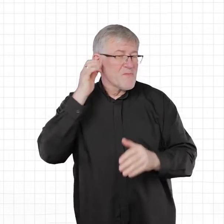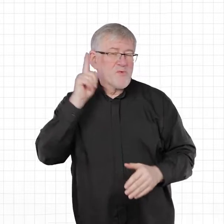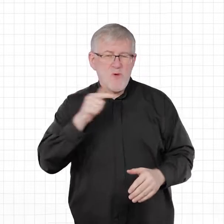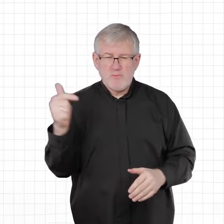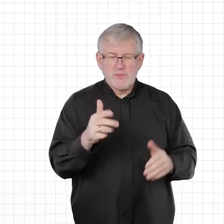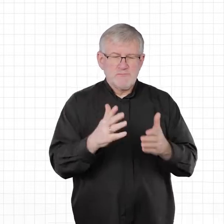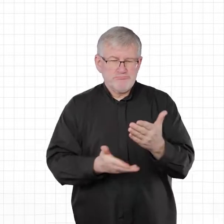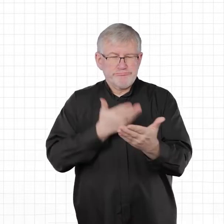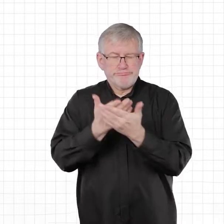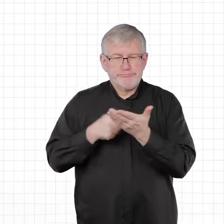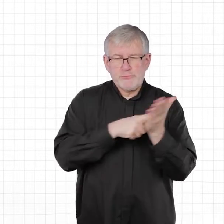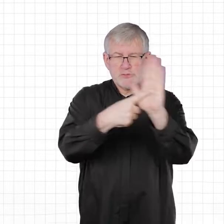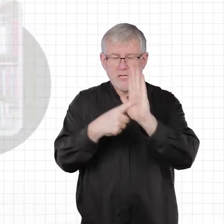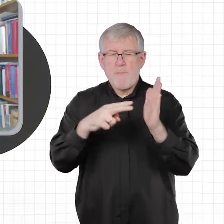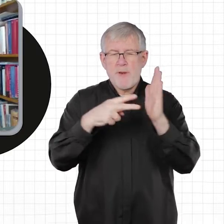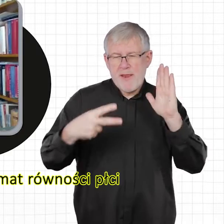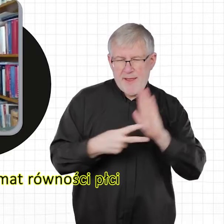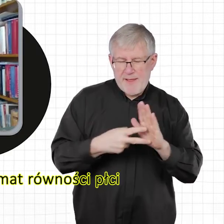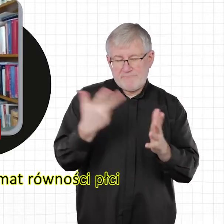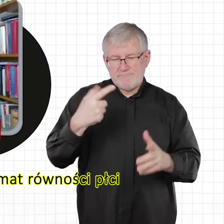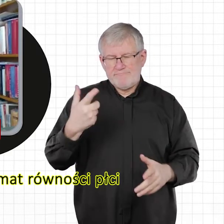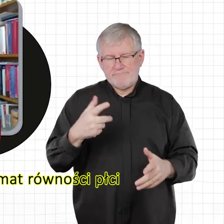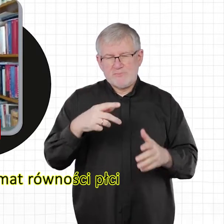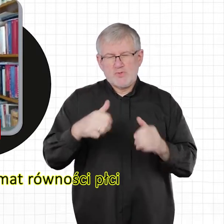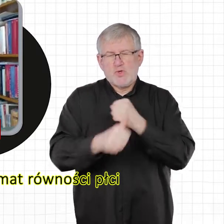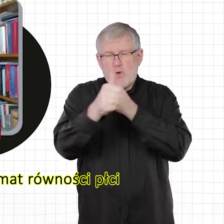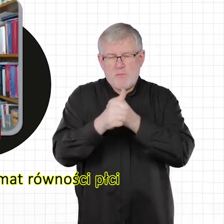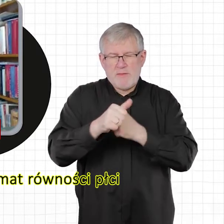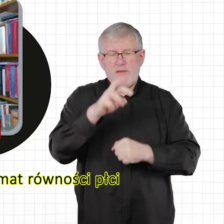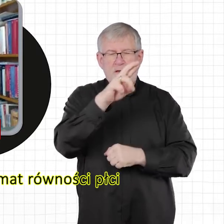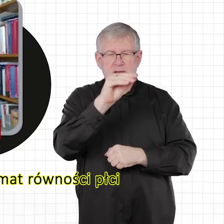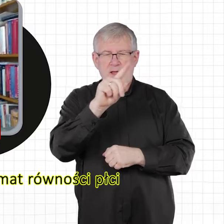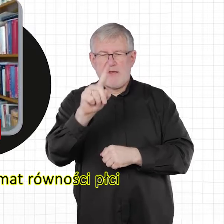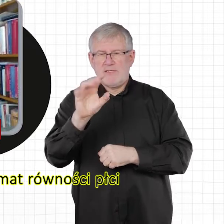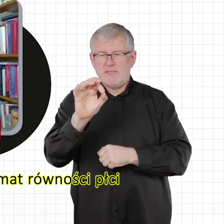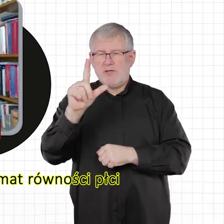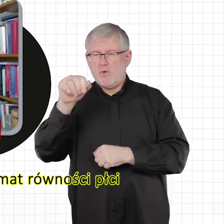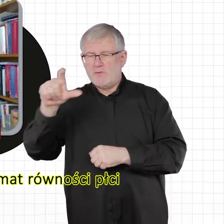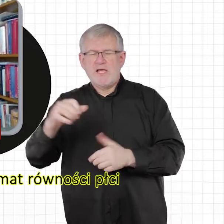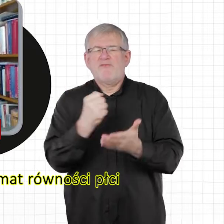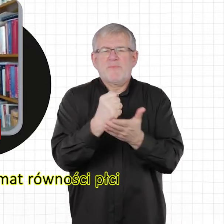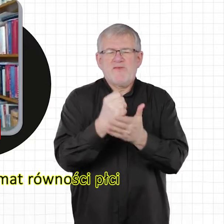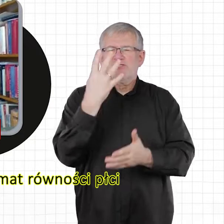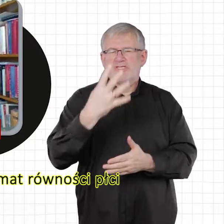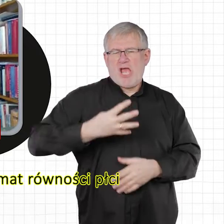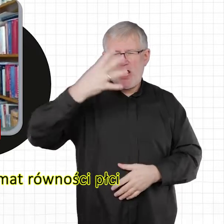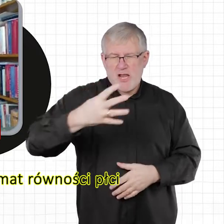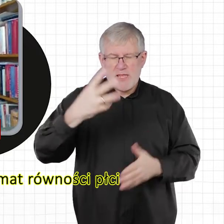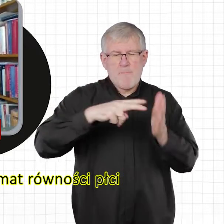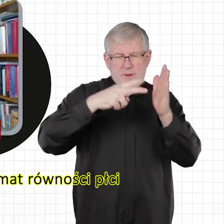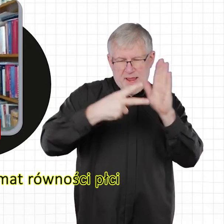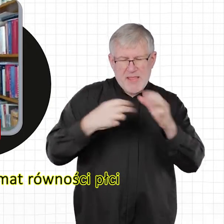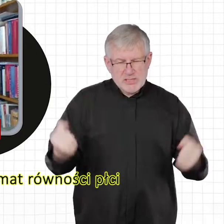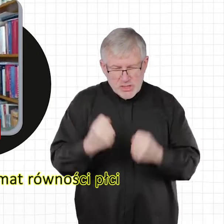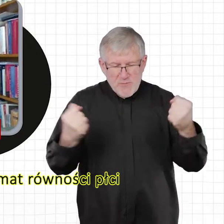that can improve. And this is where I think maybe not only education on gender equality in schools and elsewhere is